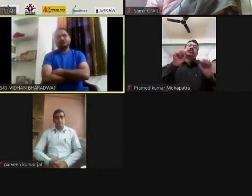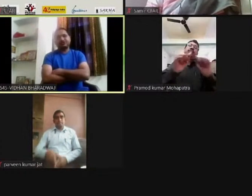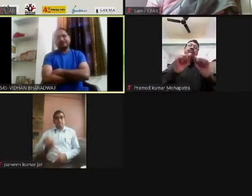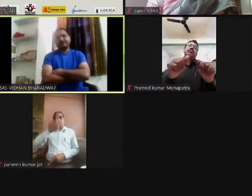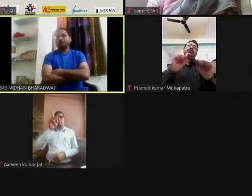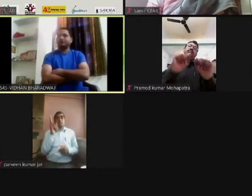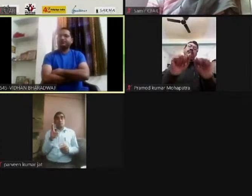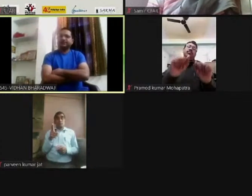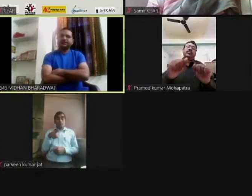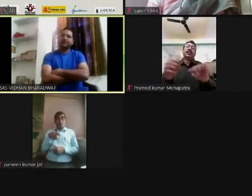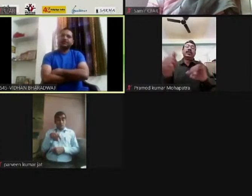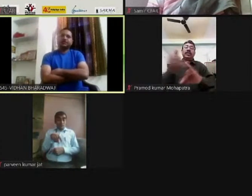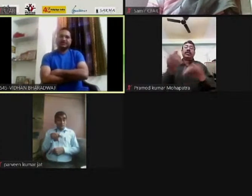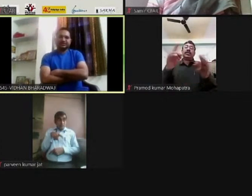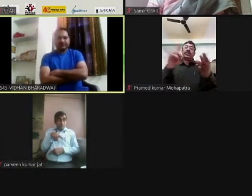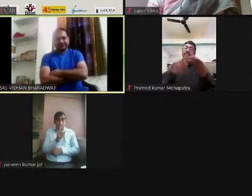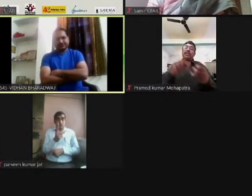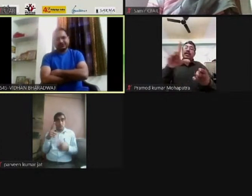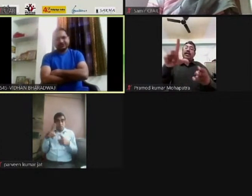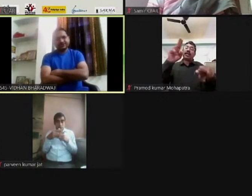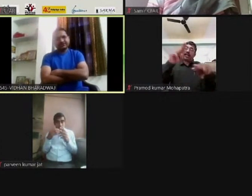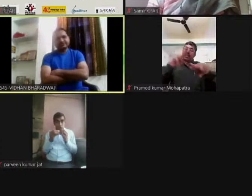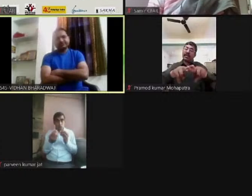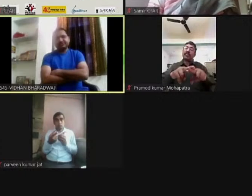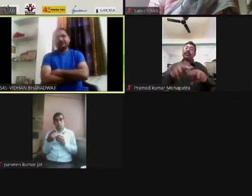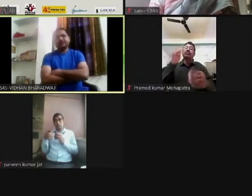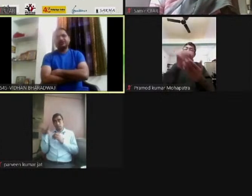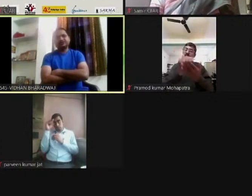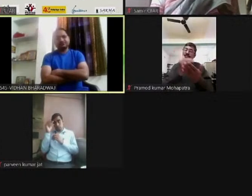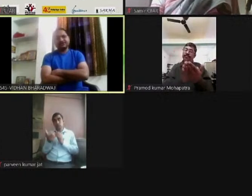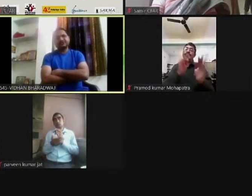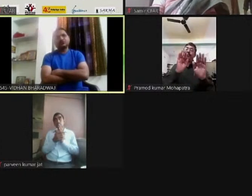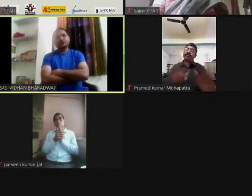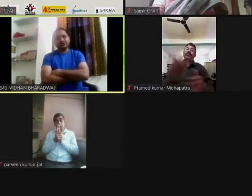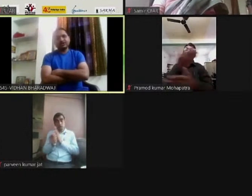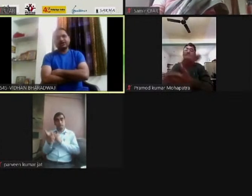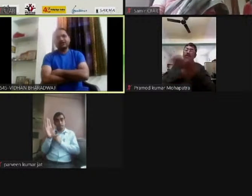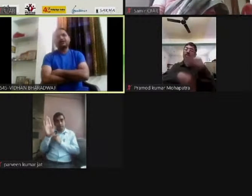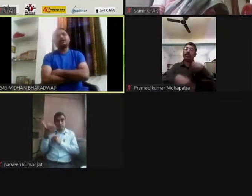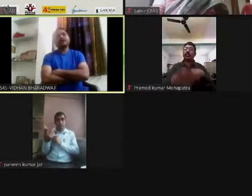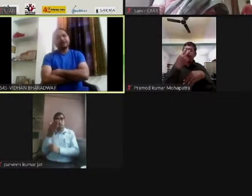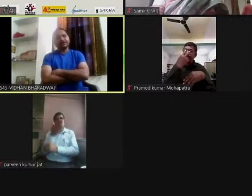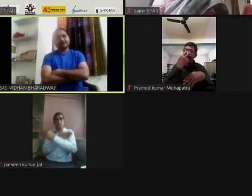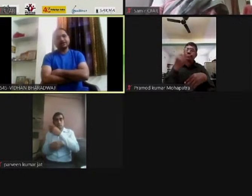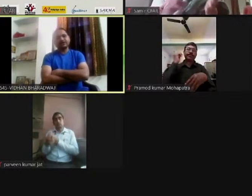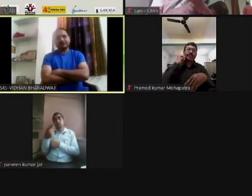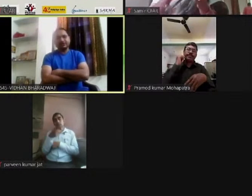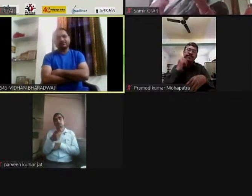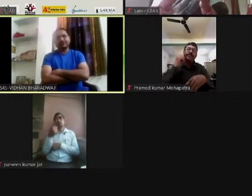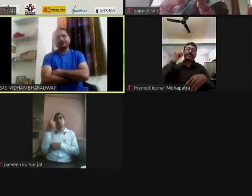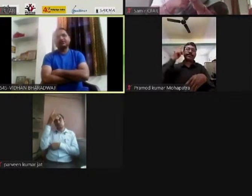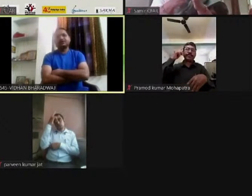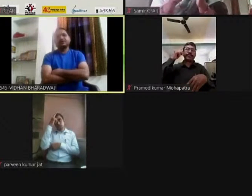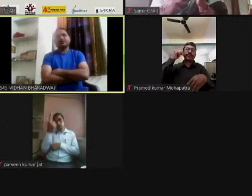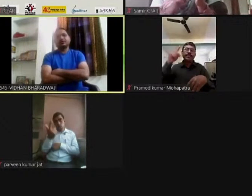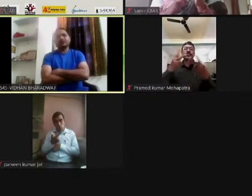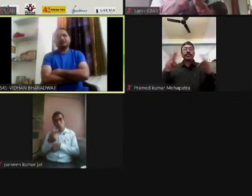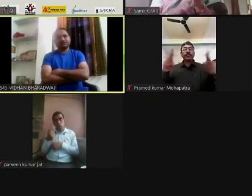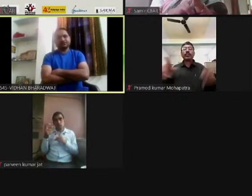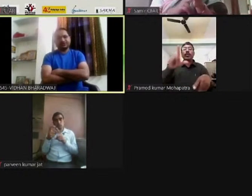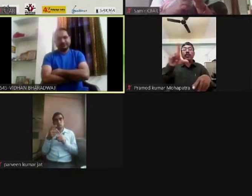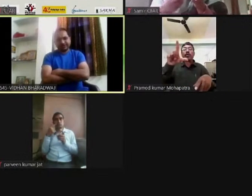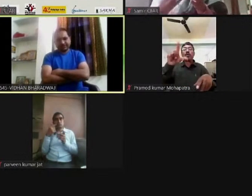Hence, self-employment scheme. Within that, people with disabilities have access to